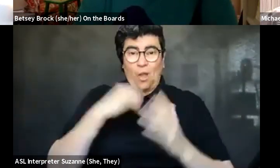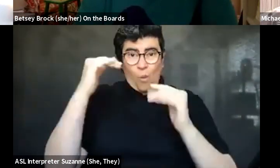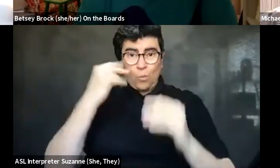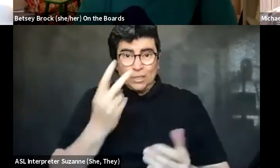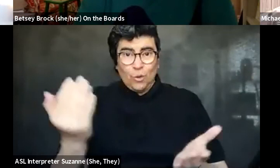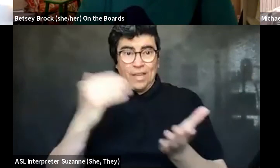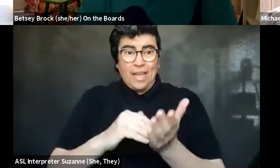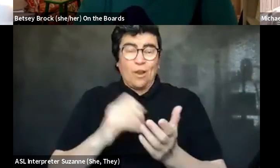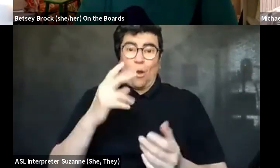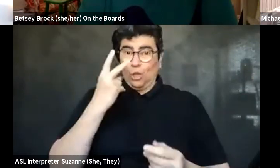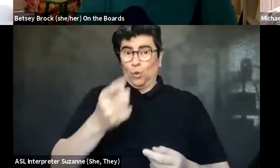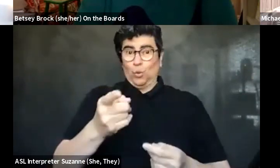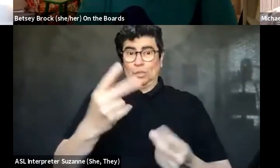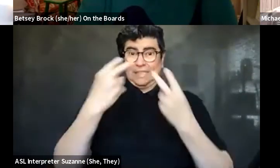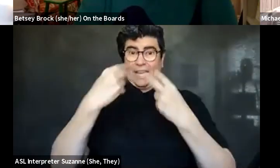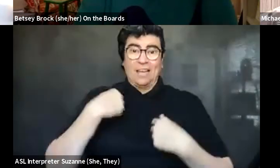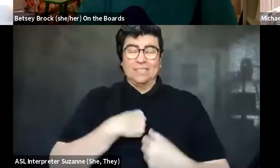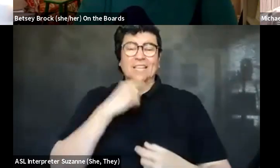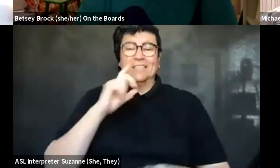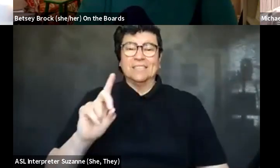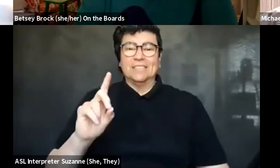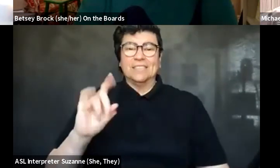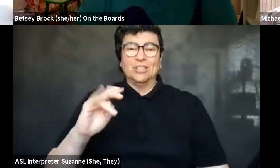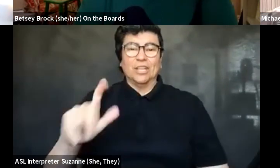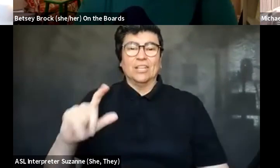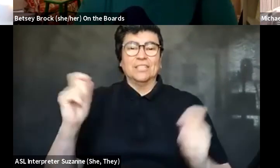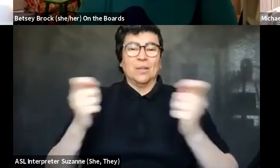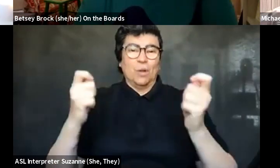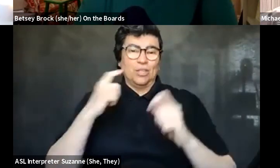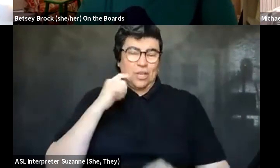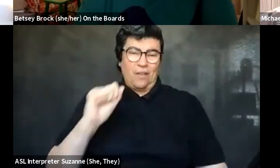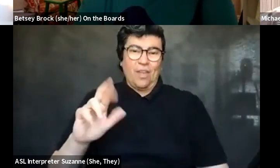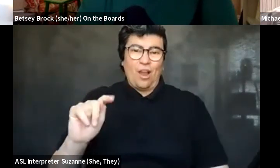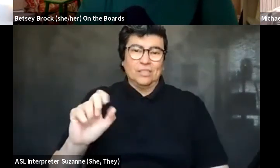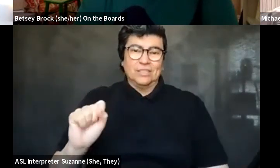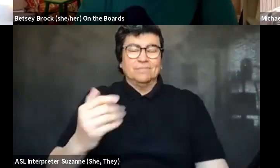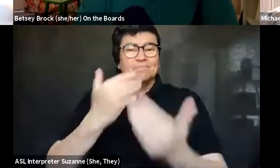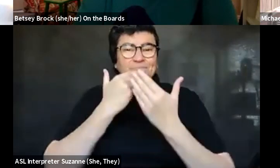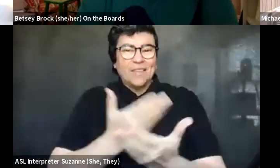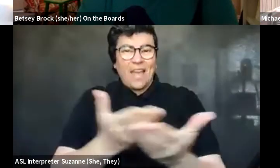again, or at least you will see us at the digital celebration of the arts. Thank you all.